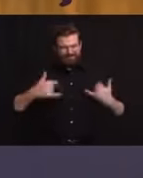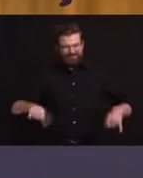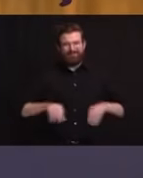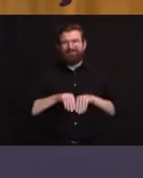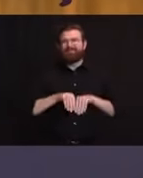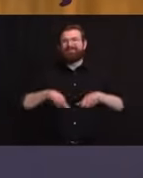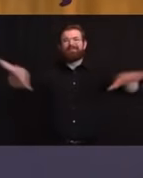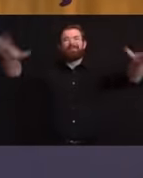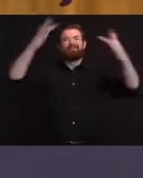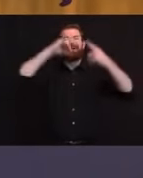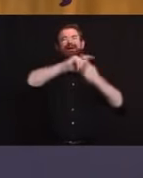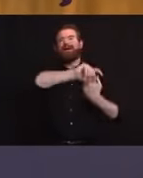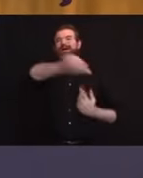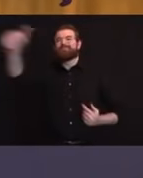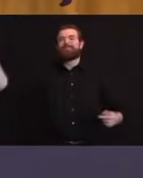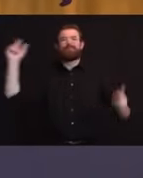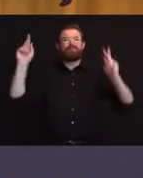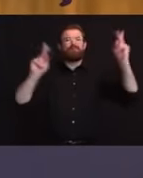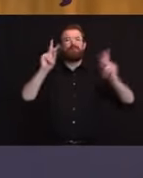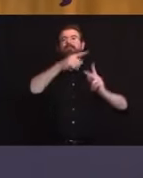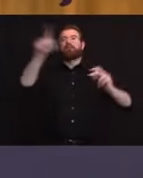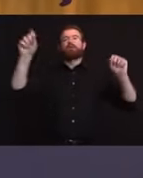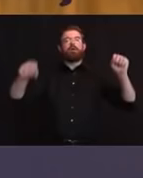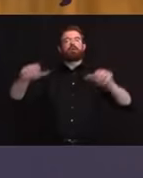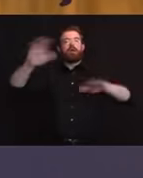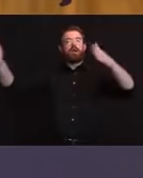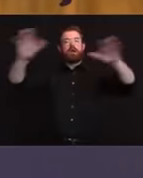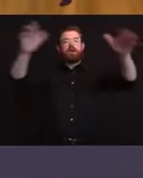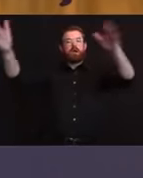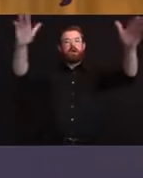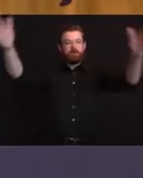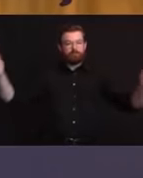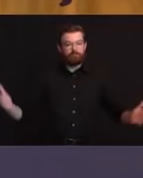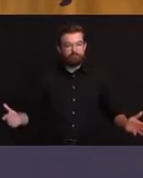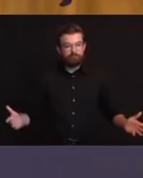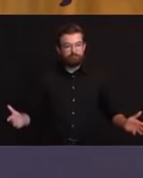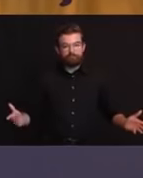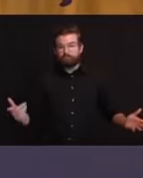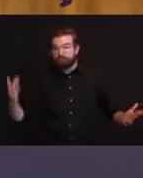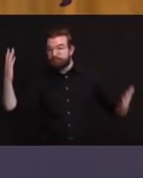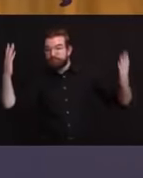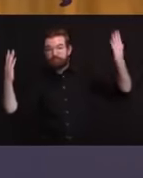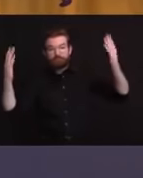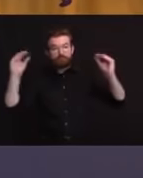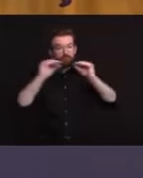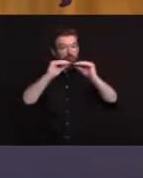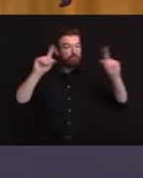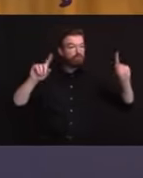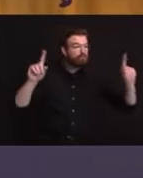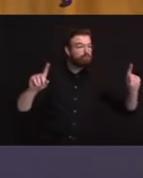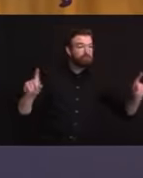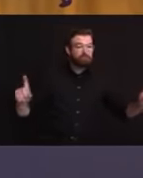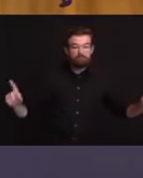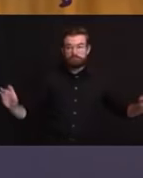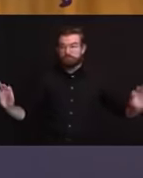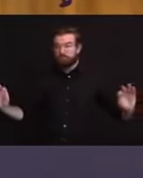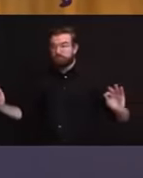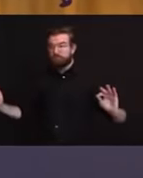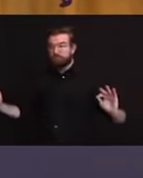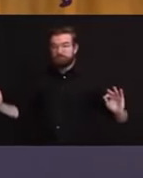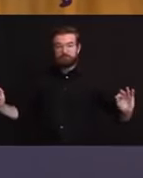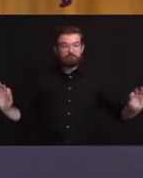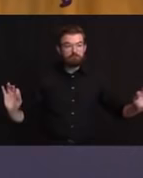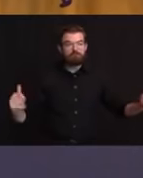I'll take the lack of jumping in as assent to the point. So with that, Judy, I'm going to put my mask on